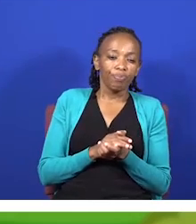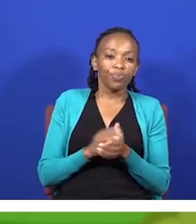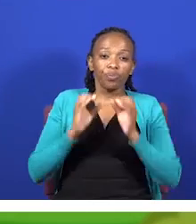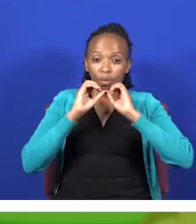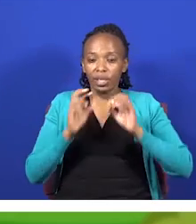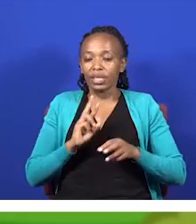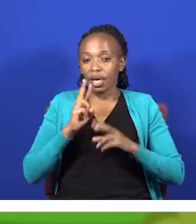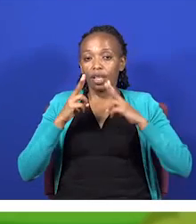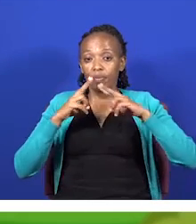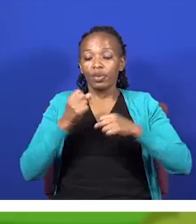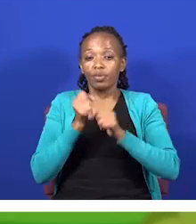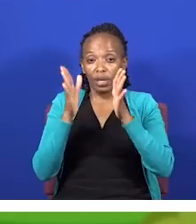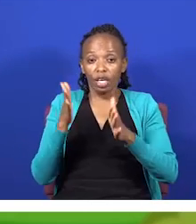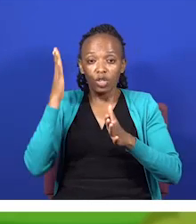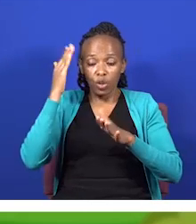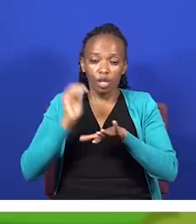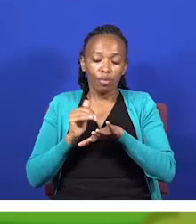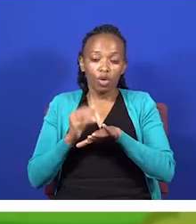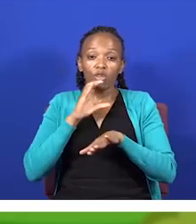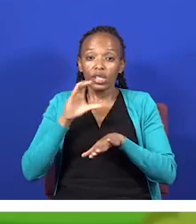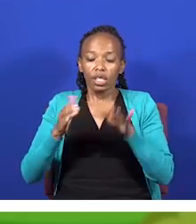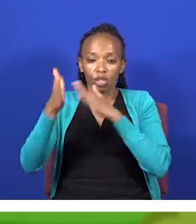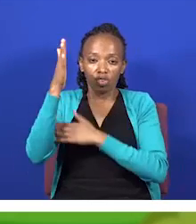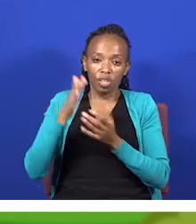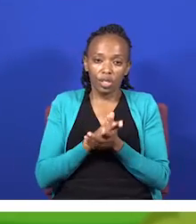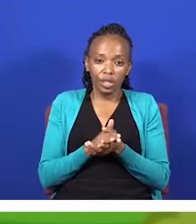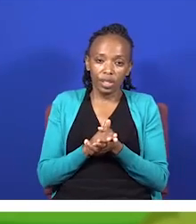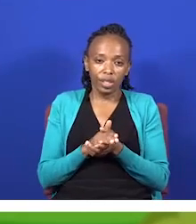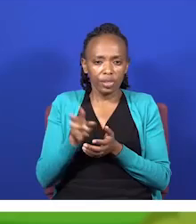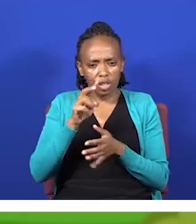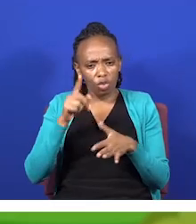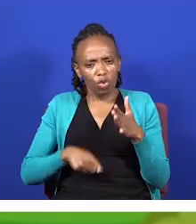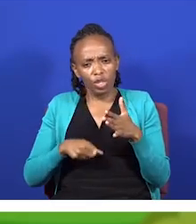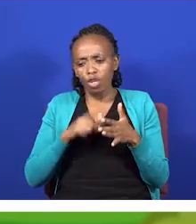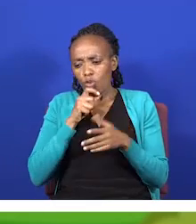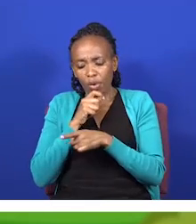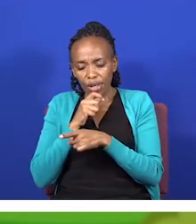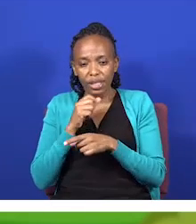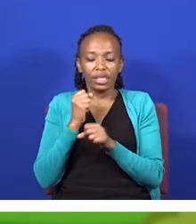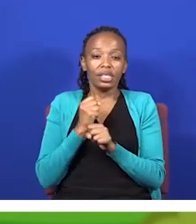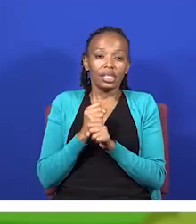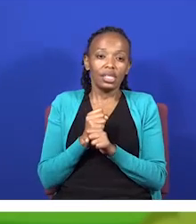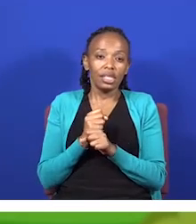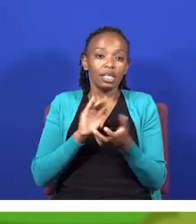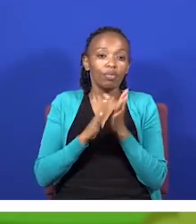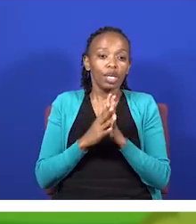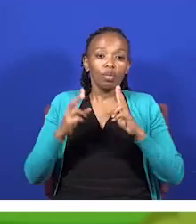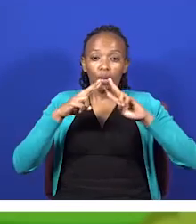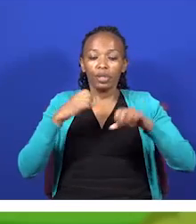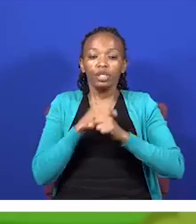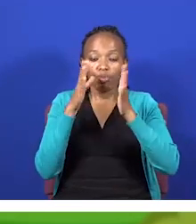Blessed are the peacemakers, for they shall be called sons of God. Do you see what Jaden did? Jaden became a